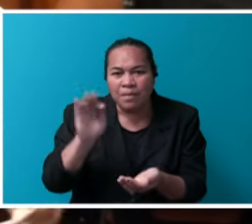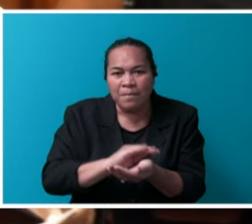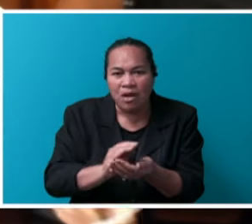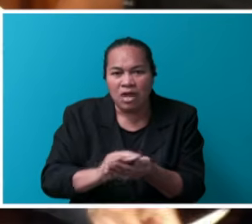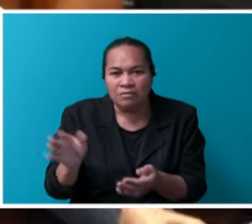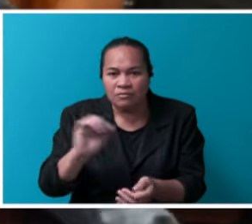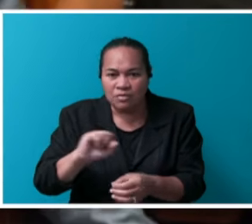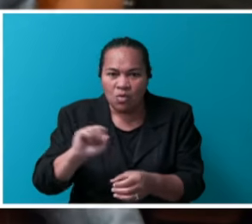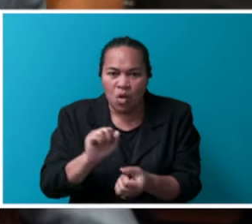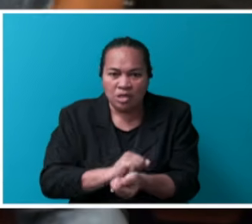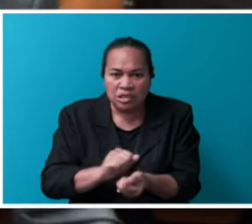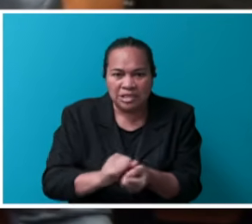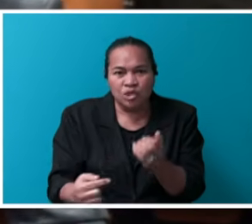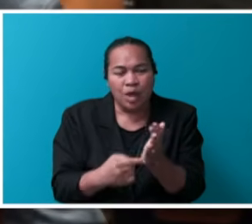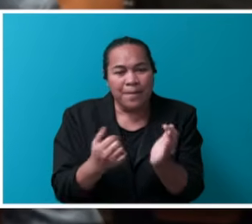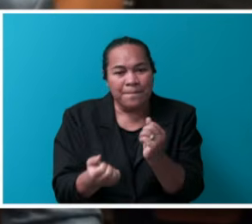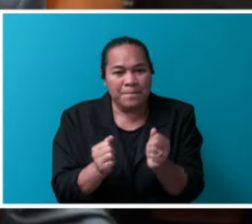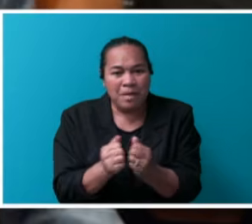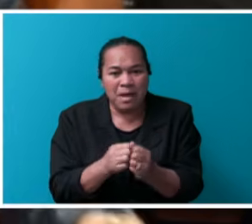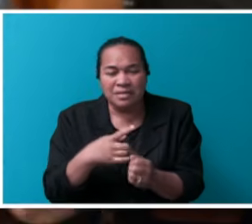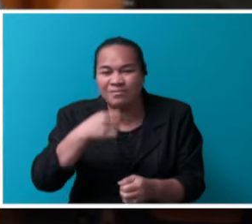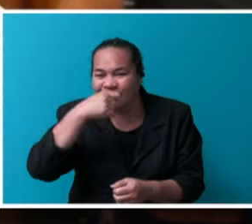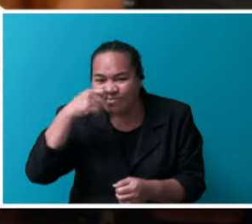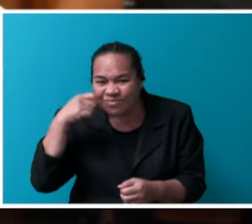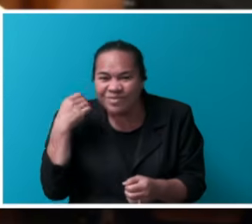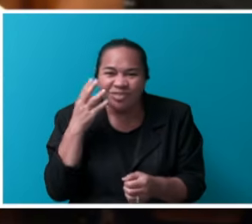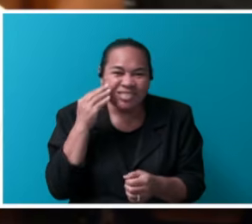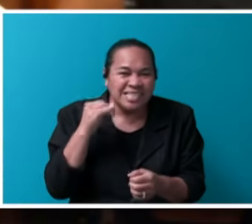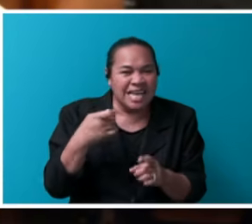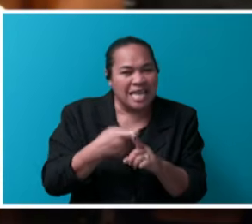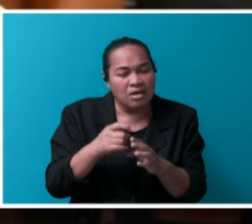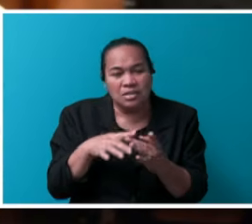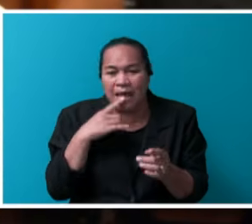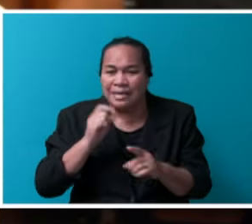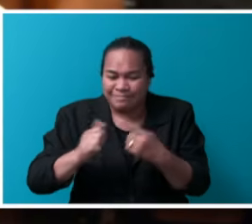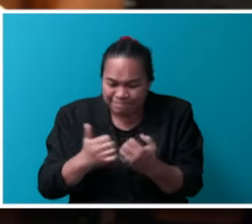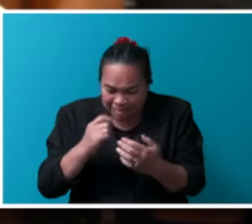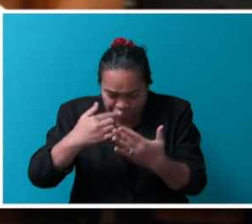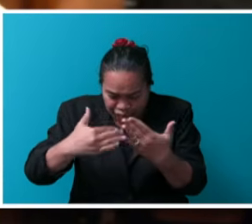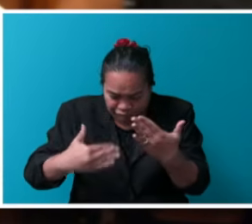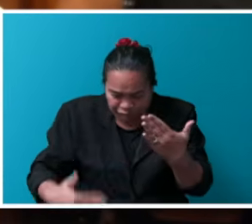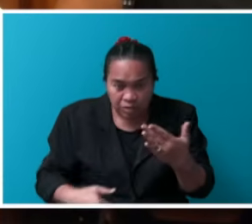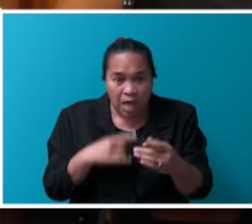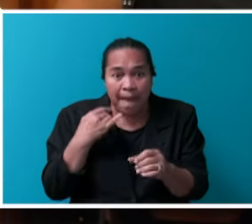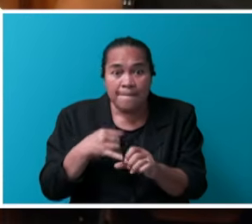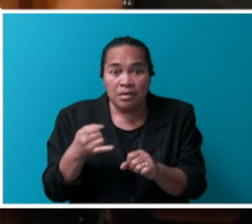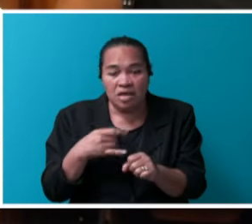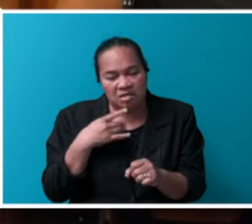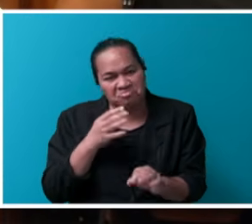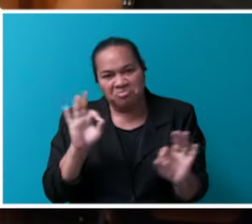toilet paper, sanitary paste, toothpaste, kerosene, cooking gas, and prescribed medicines remain at zero